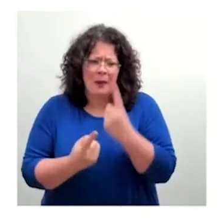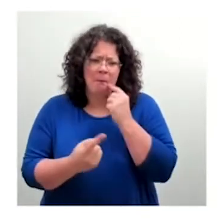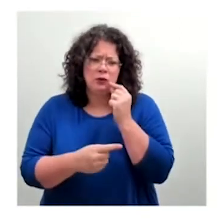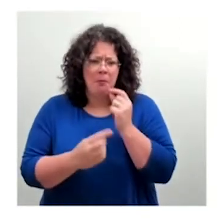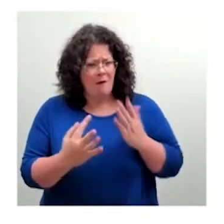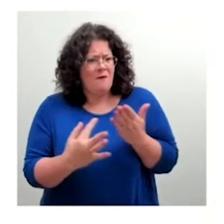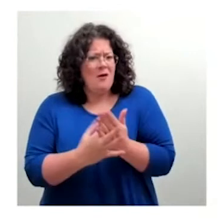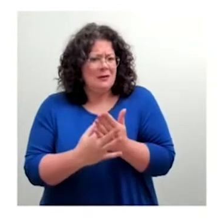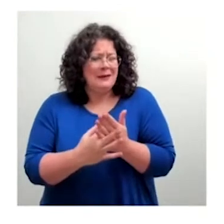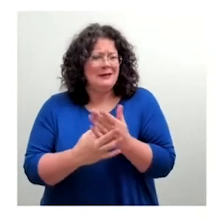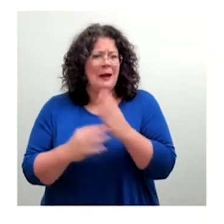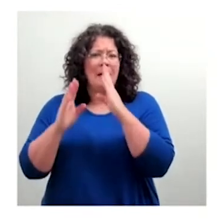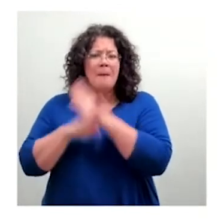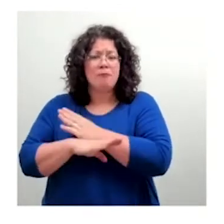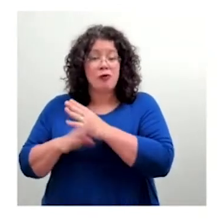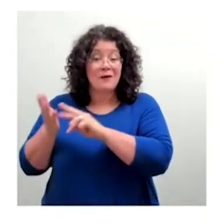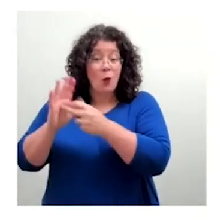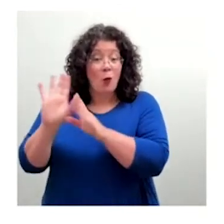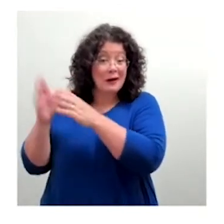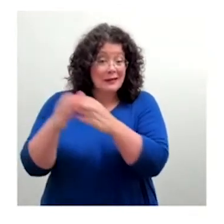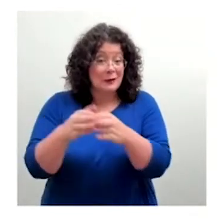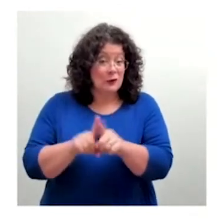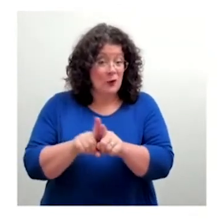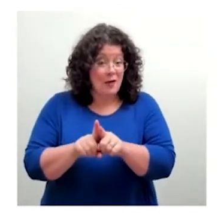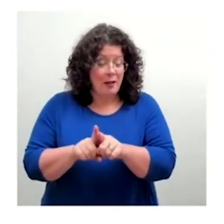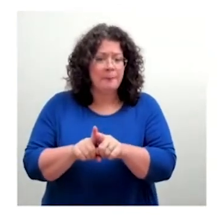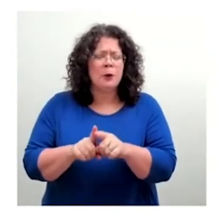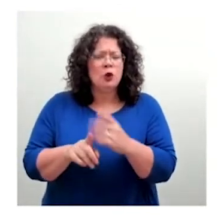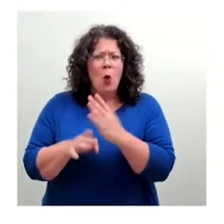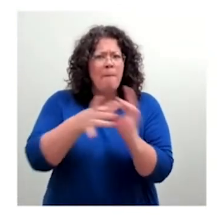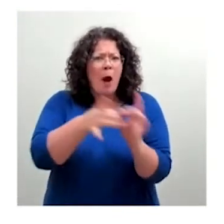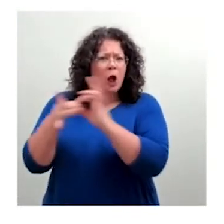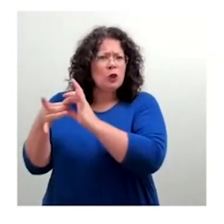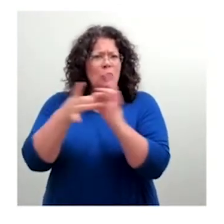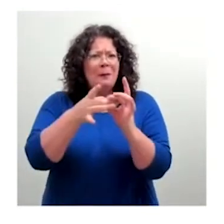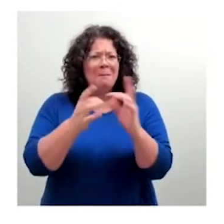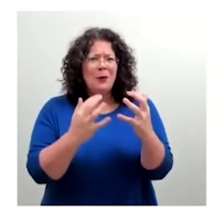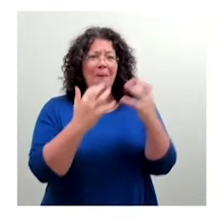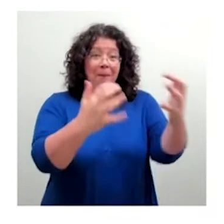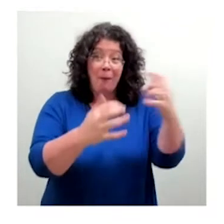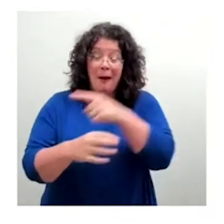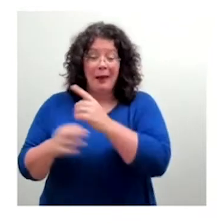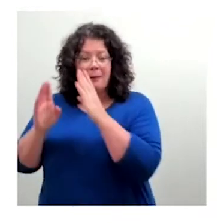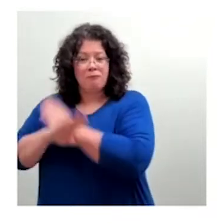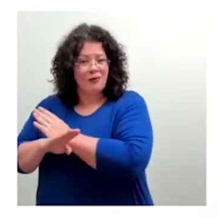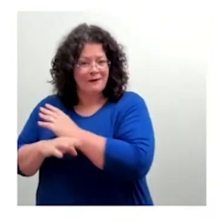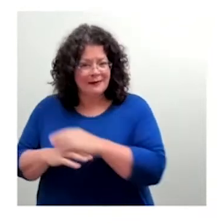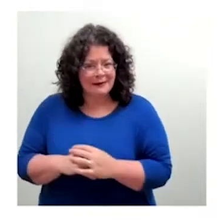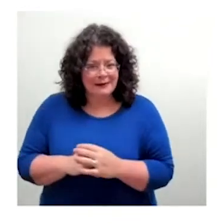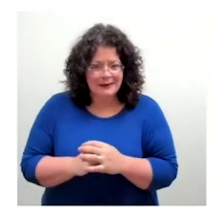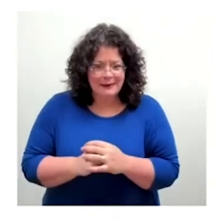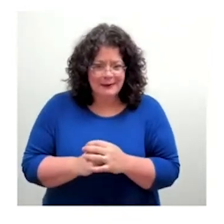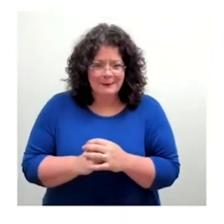My turn to forget to turn on the mic. Thank you very much, Victor, for giving us a really